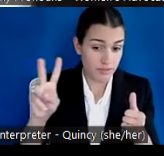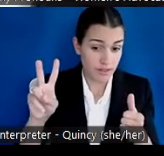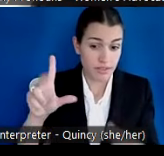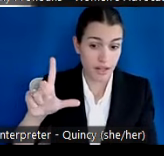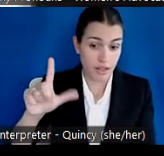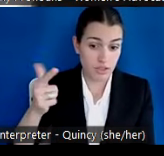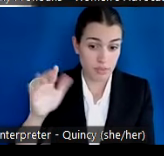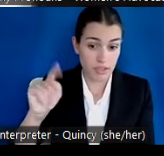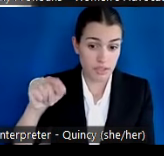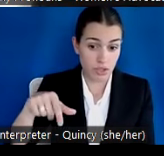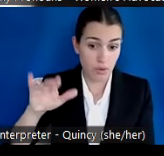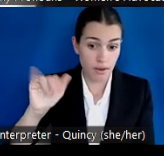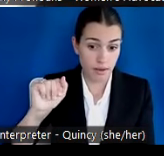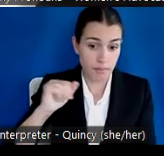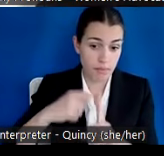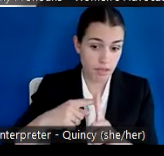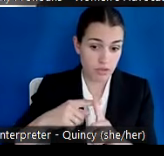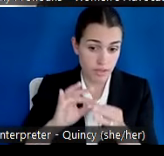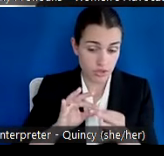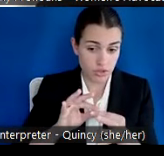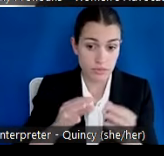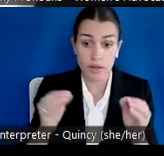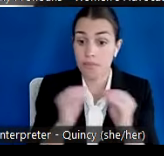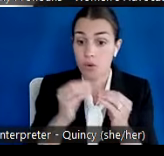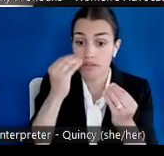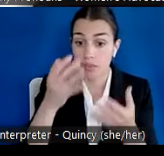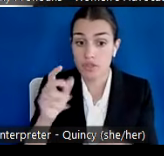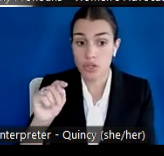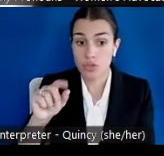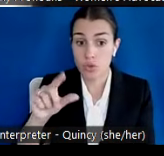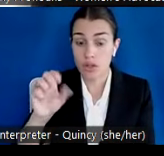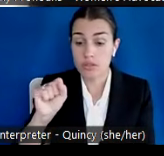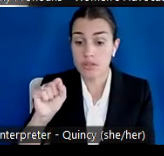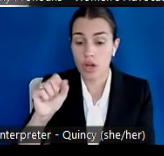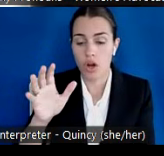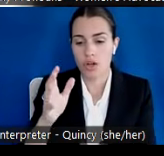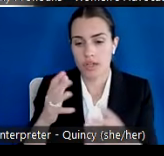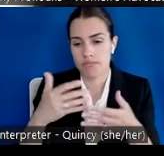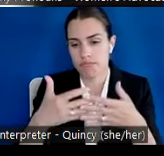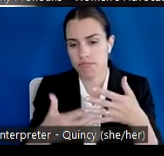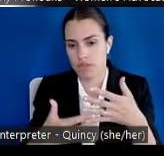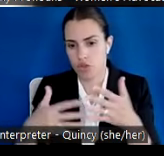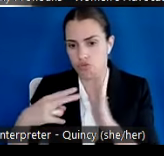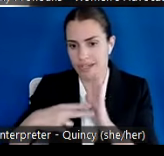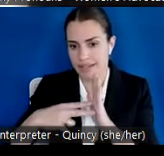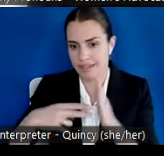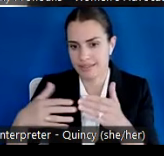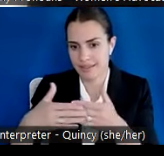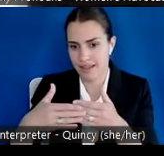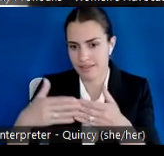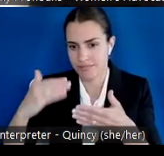LGBTQIA+ relationships. More information and tools are also going to be available in the further reading slides of this presentation and that